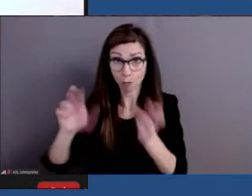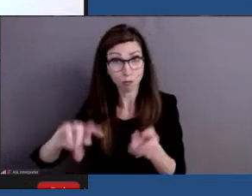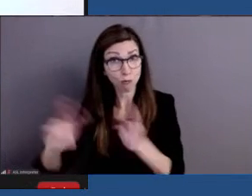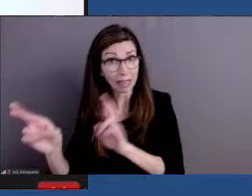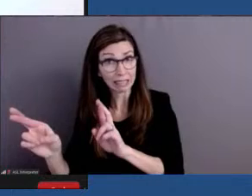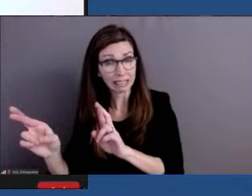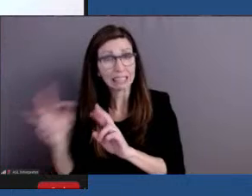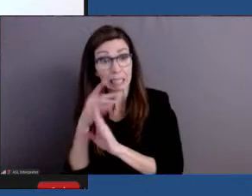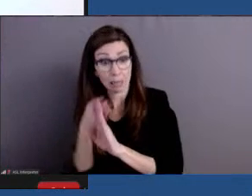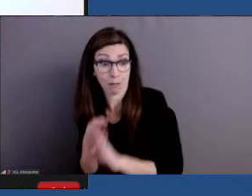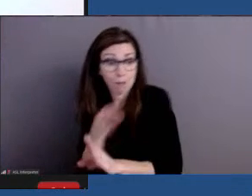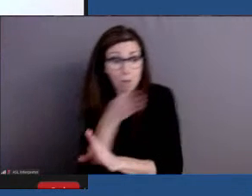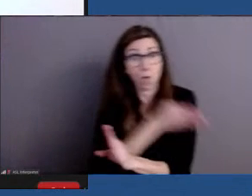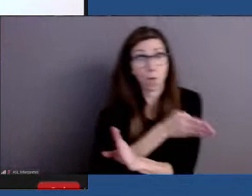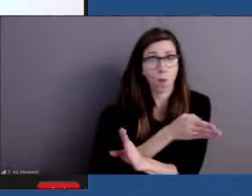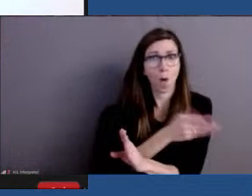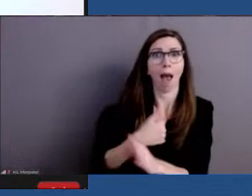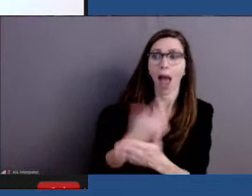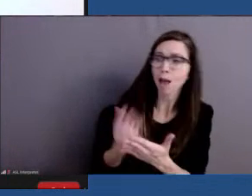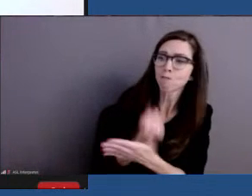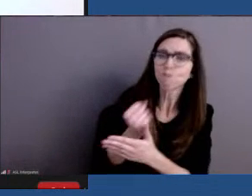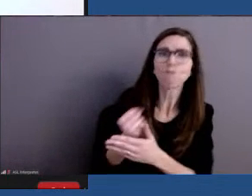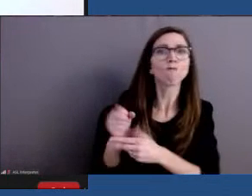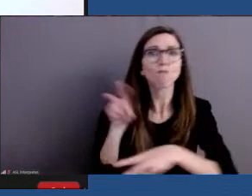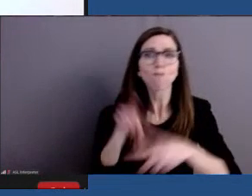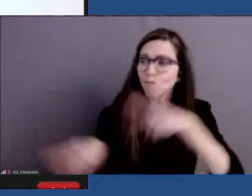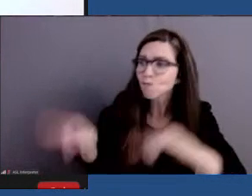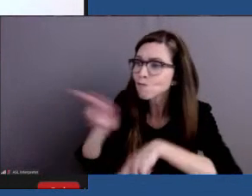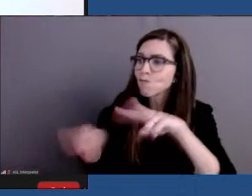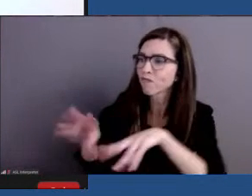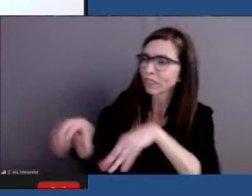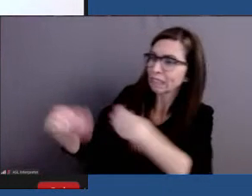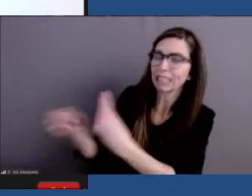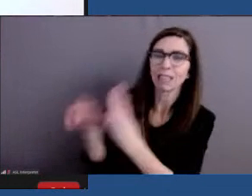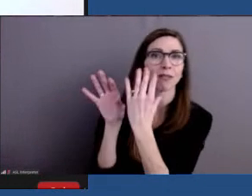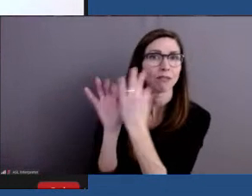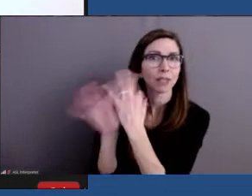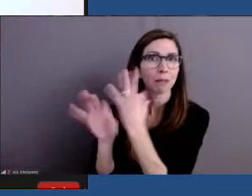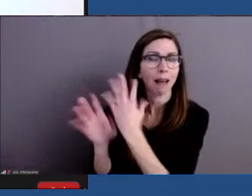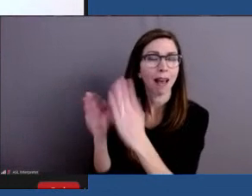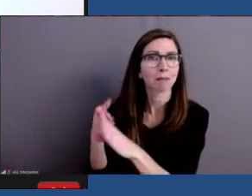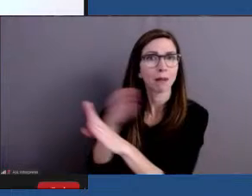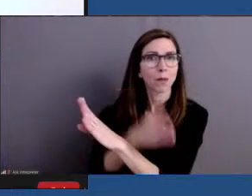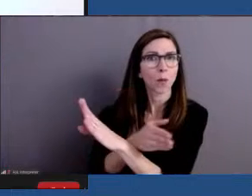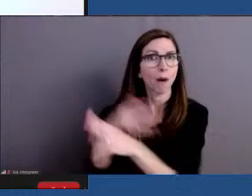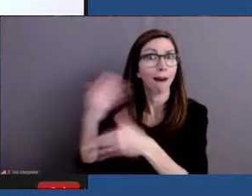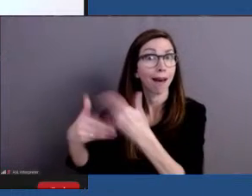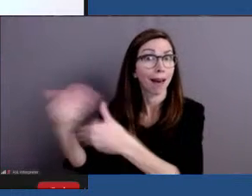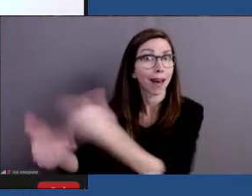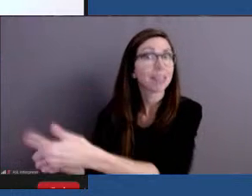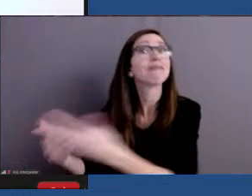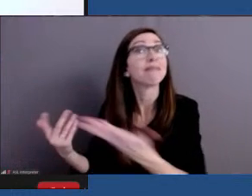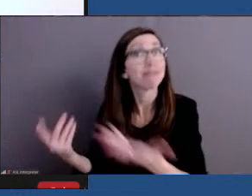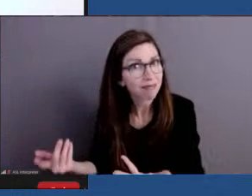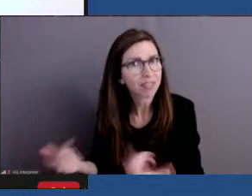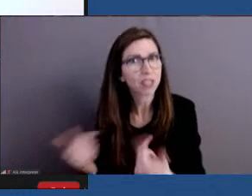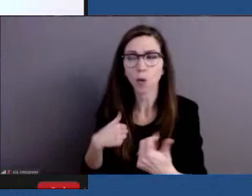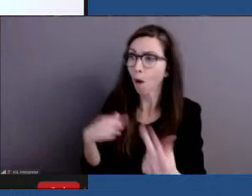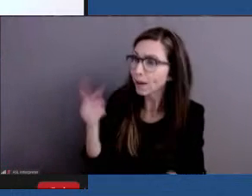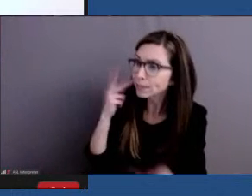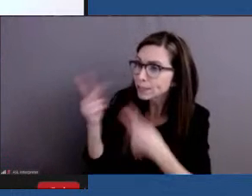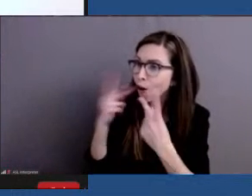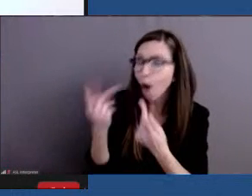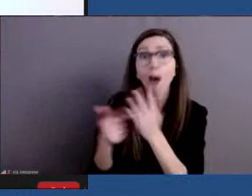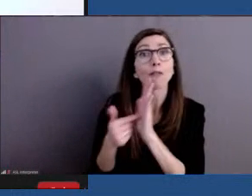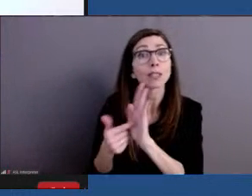the opportunity to visit LRT stations to preview some of the accessibility features like the